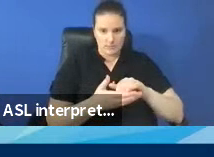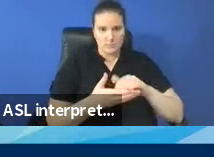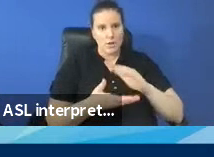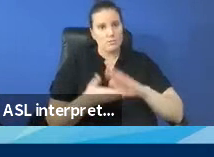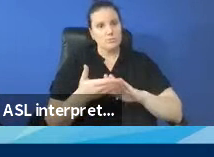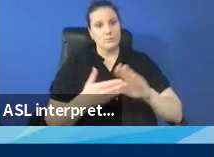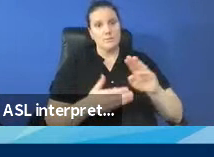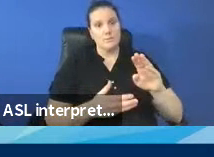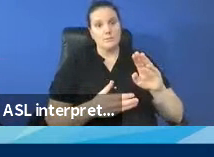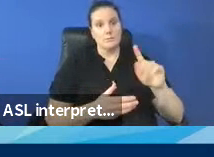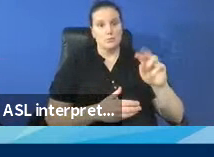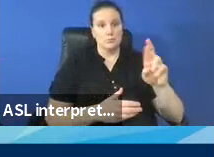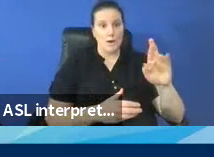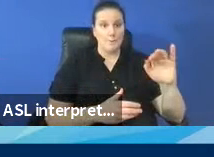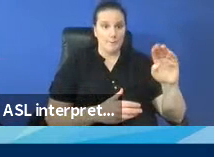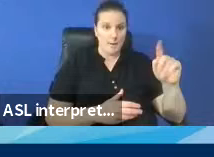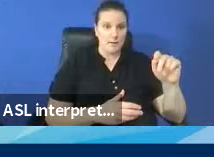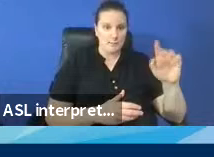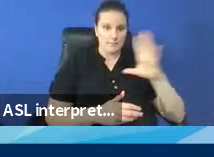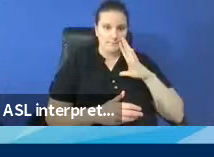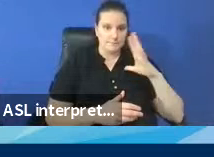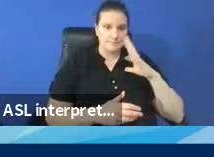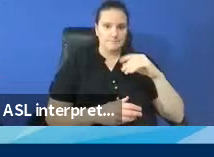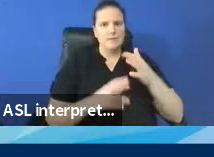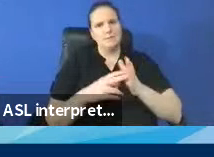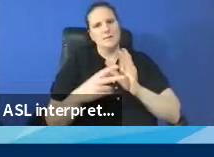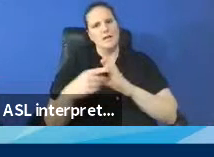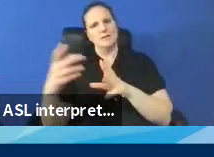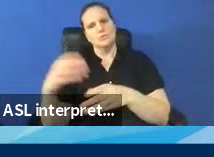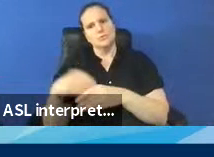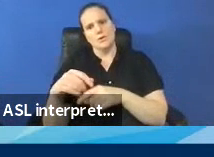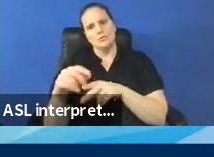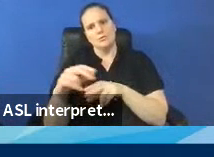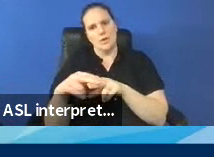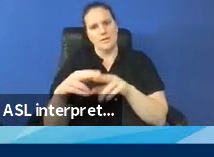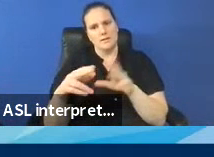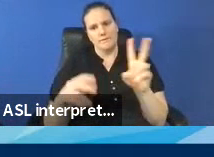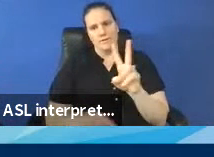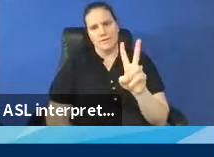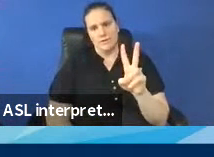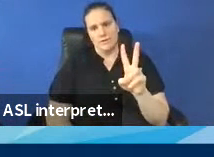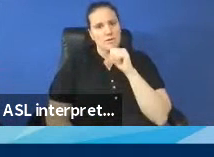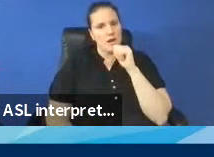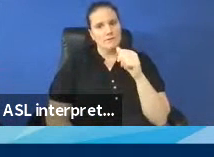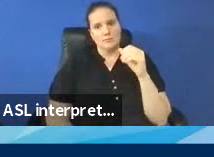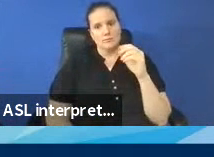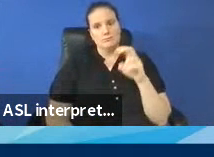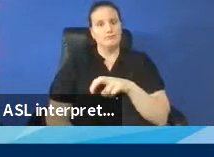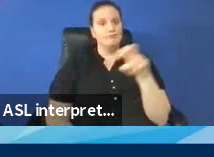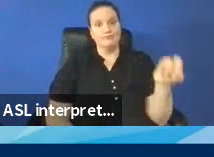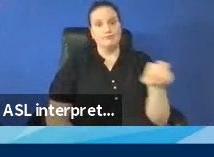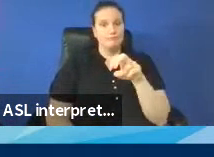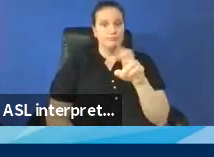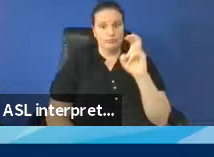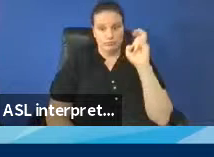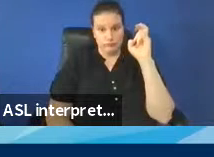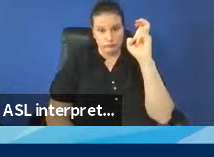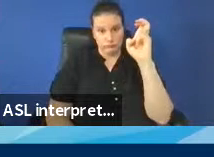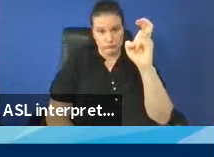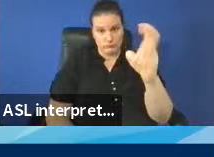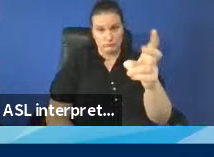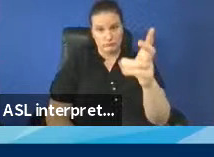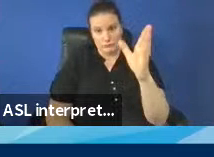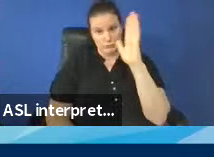yes. Okay, so in other words, I can get on the train here in Vancouver and not have to get off and take different trains. I would just be going through